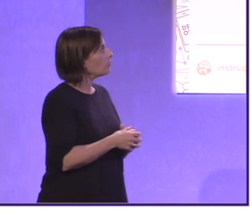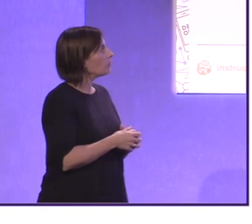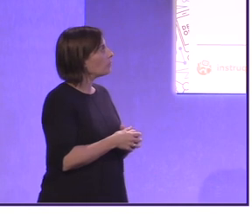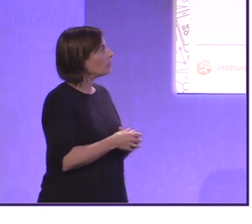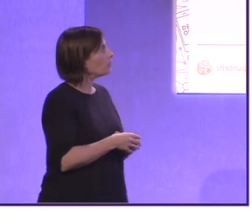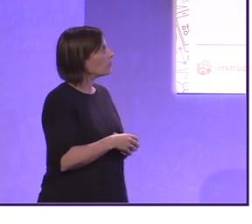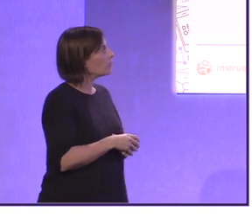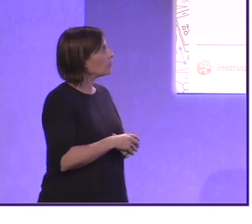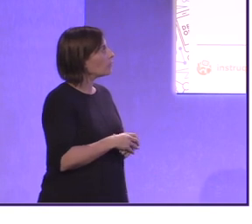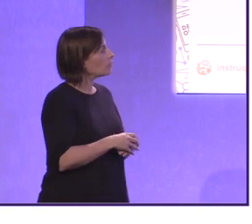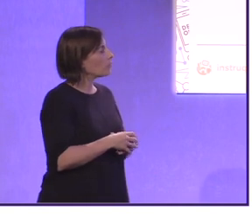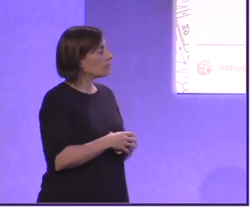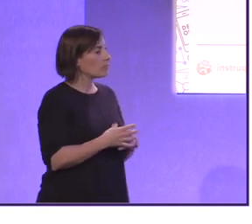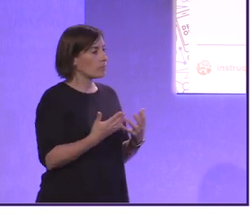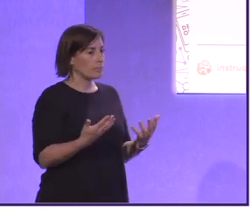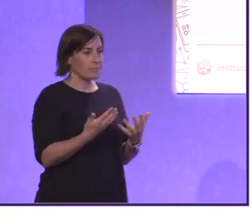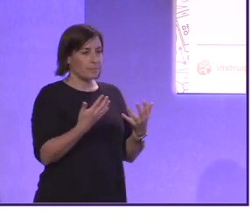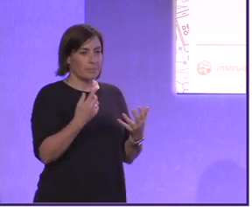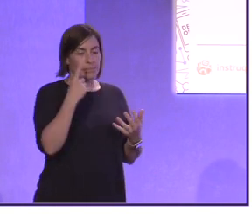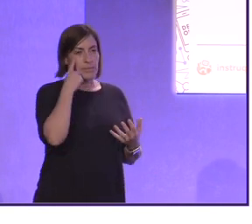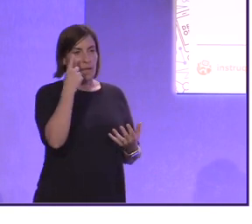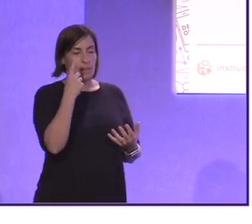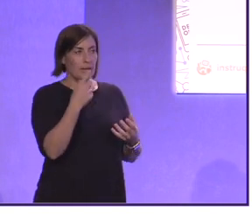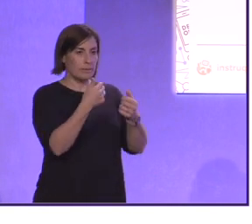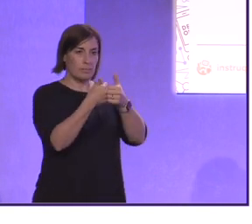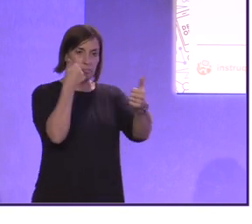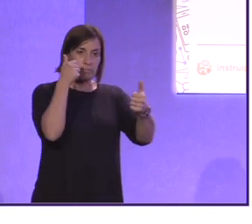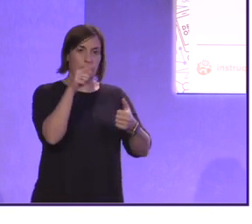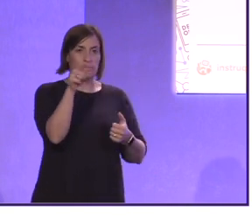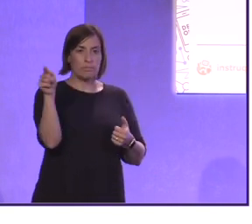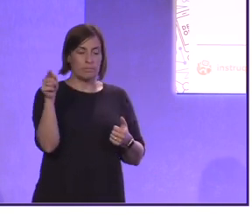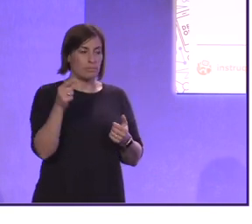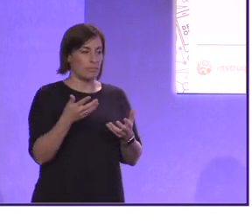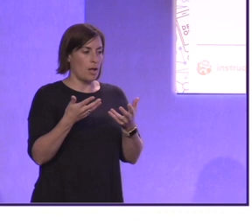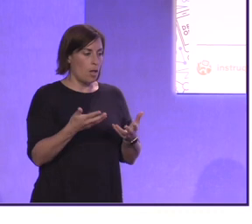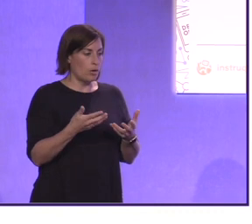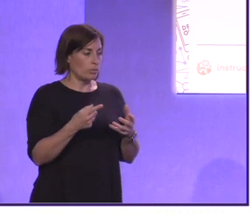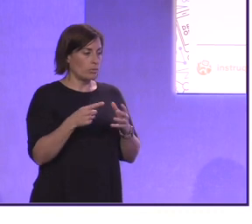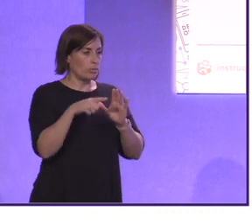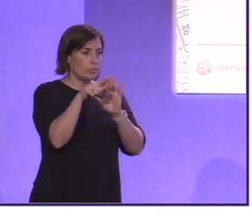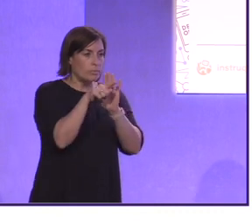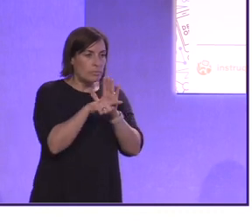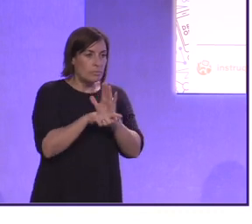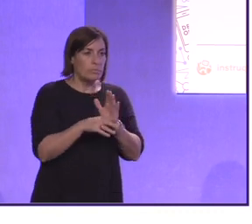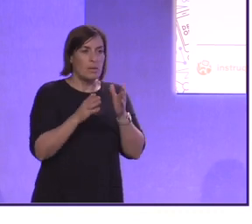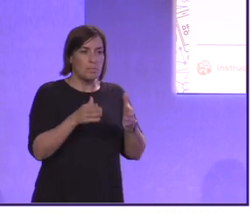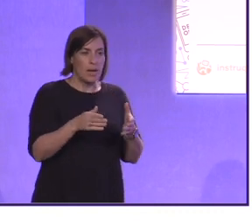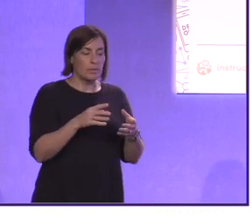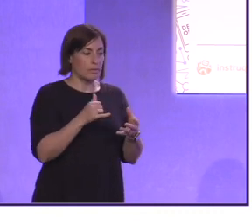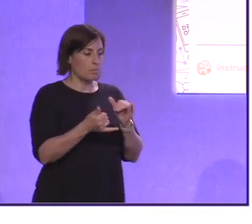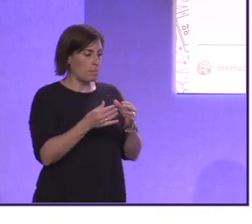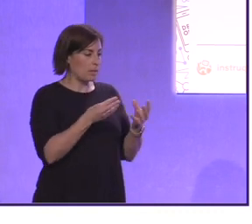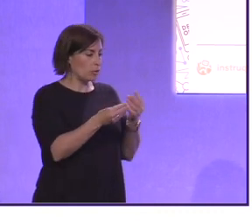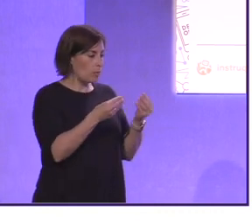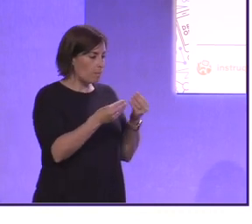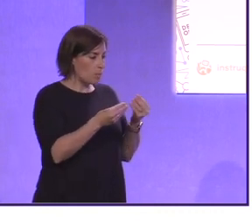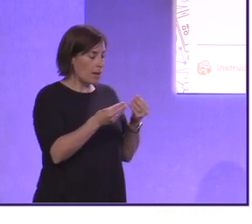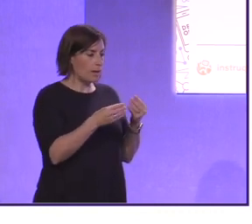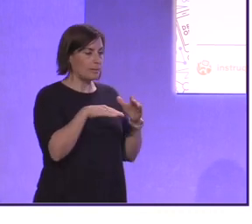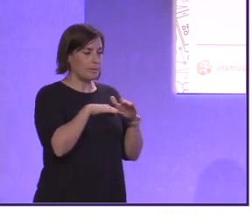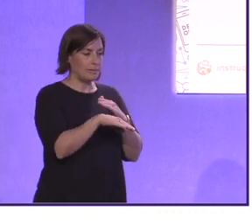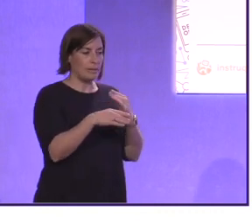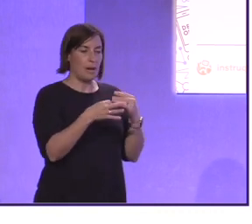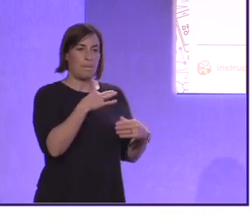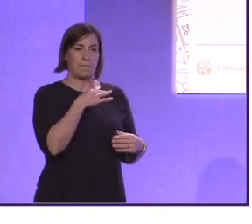interesting. Think of an industry where, again, heavily regulated, medical or medical client producing software for medical devices,